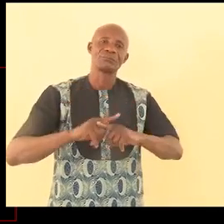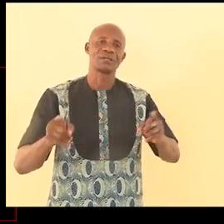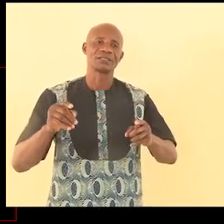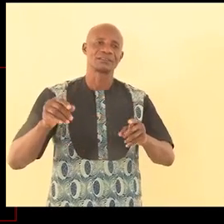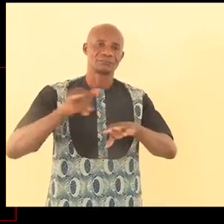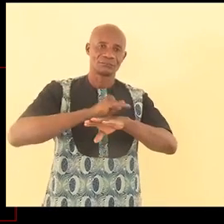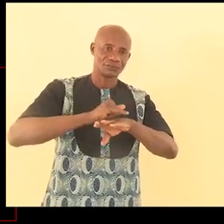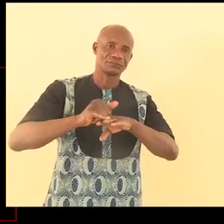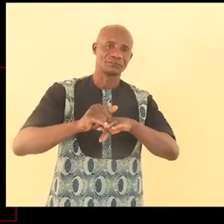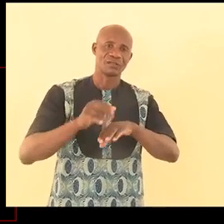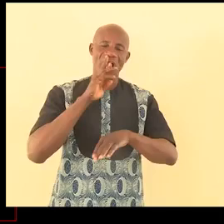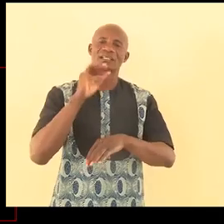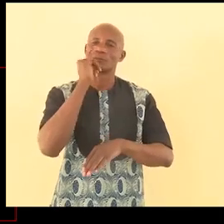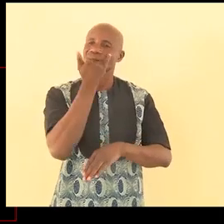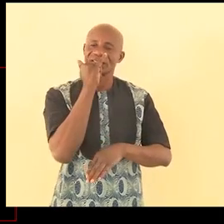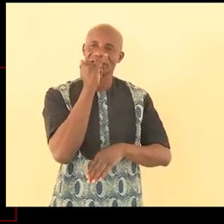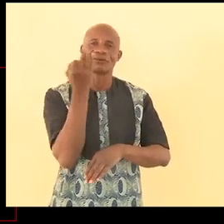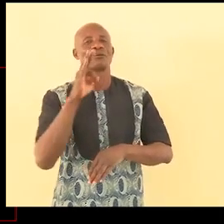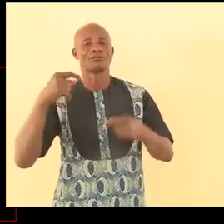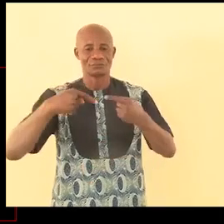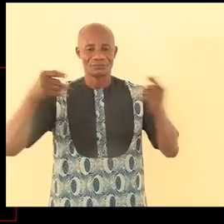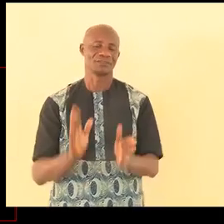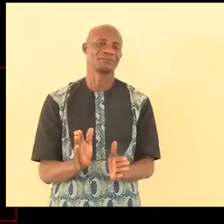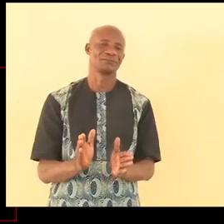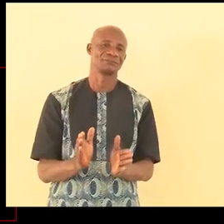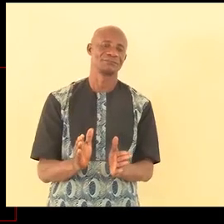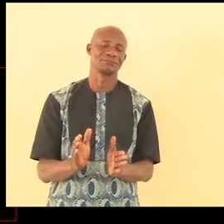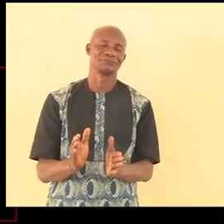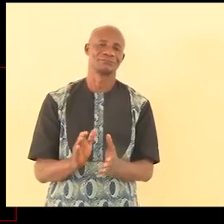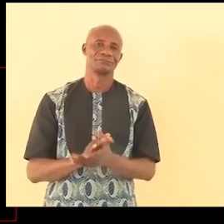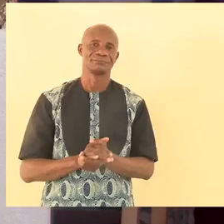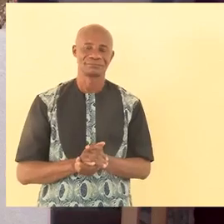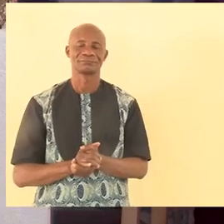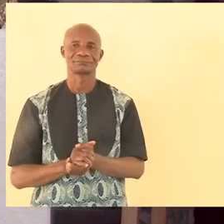deceitful are the kisses of an enemy.